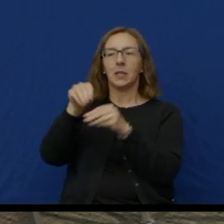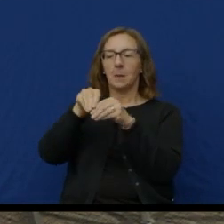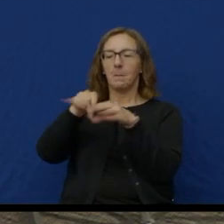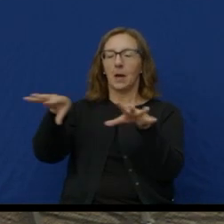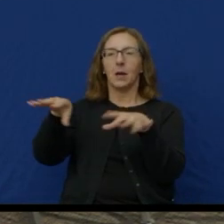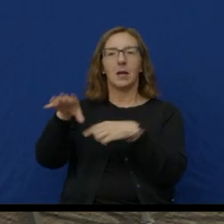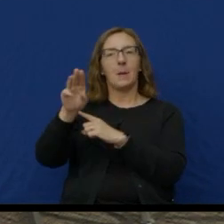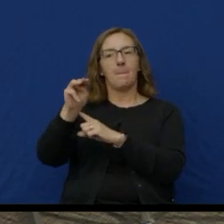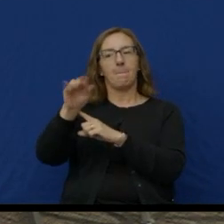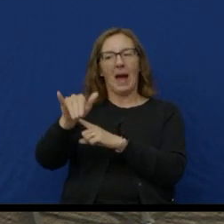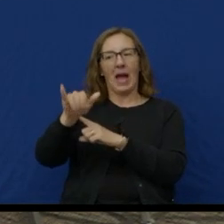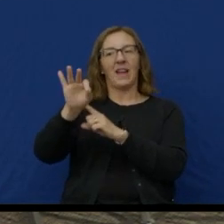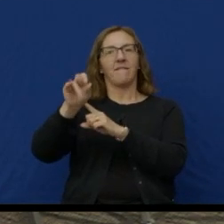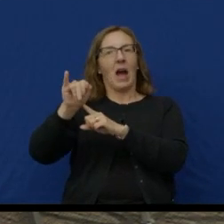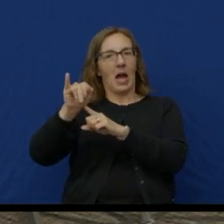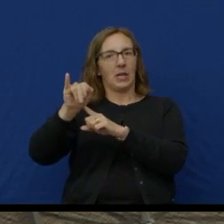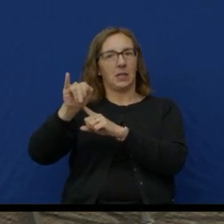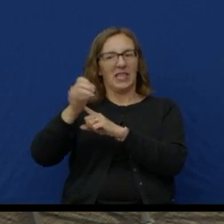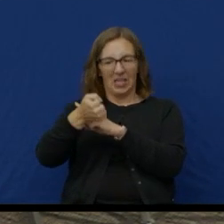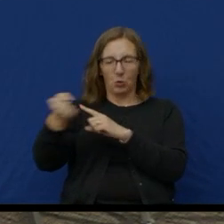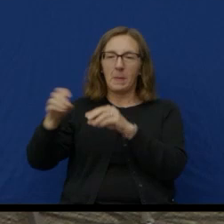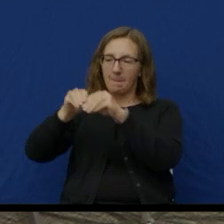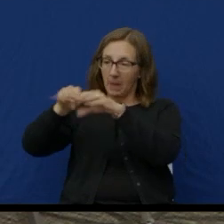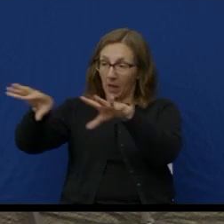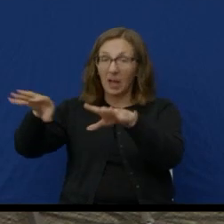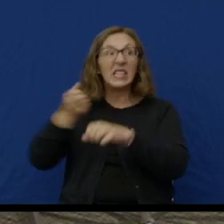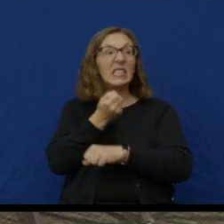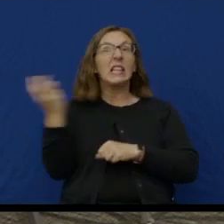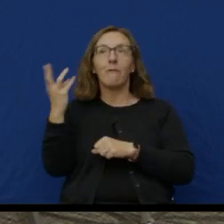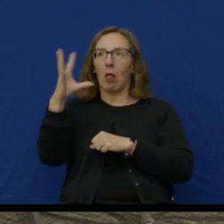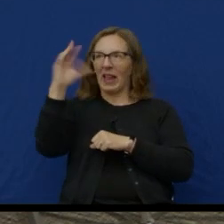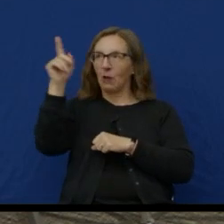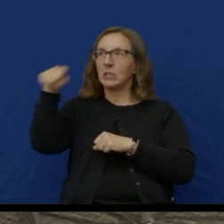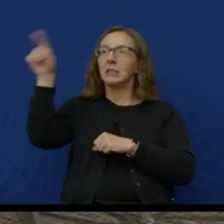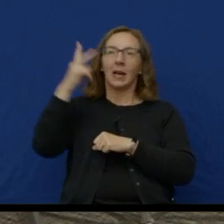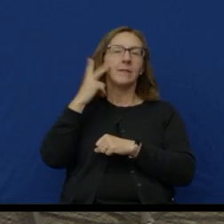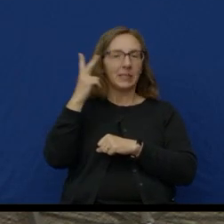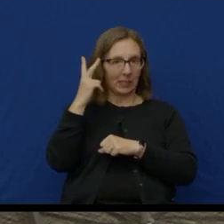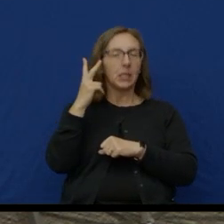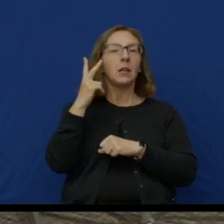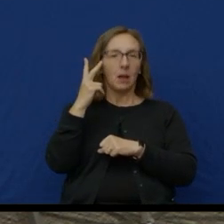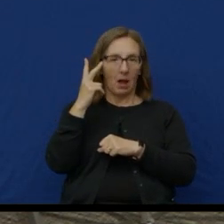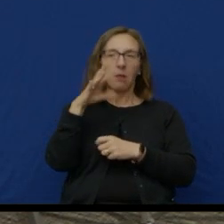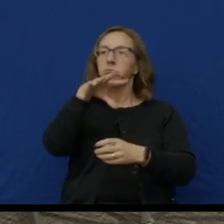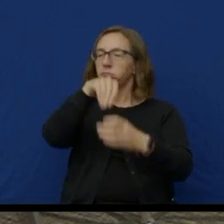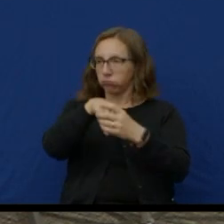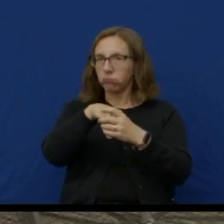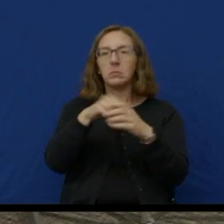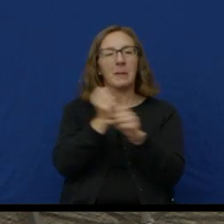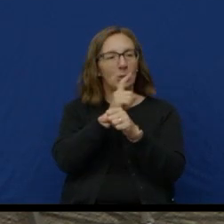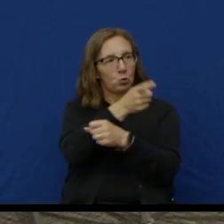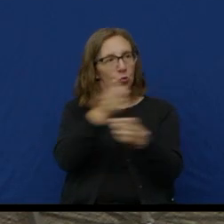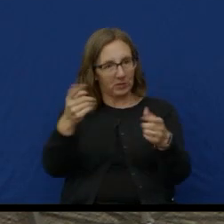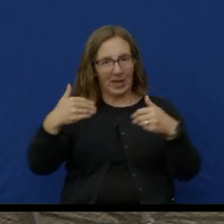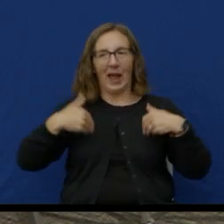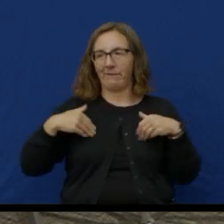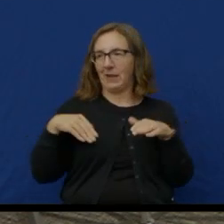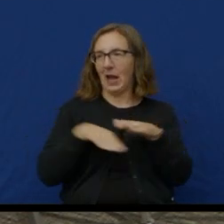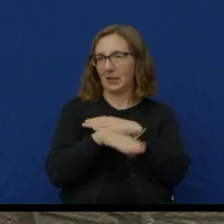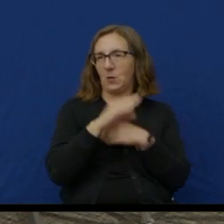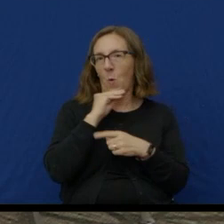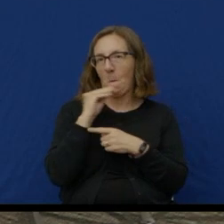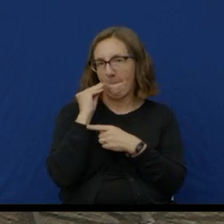MiFi devices, and a lot of the counties have stepped up to ensure that kids do have access.